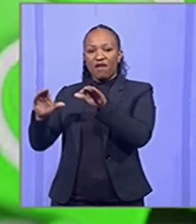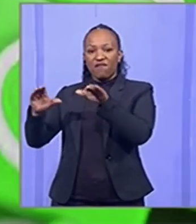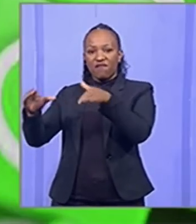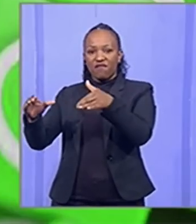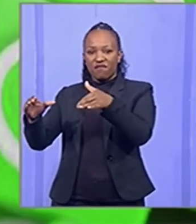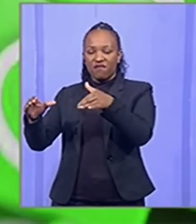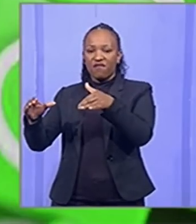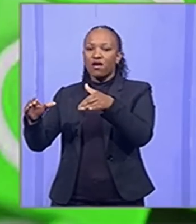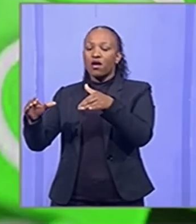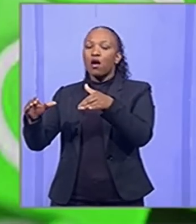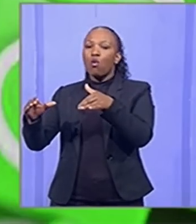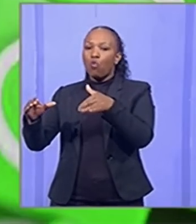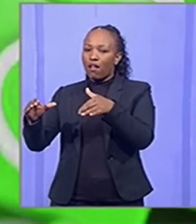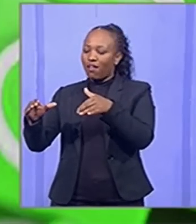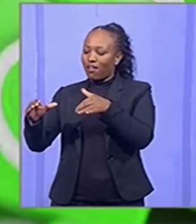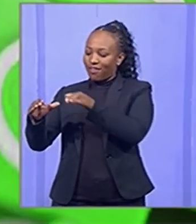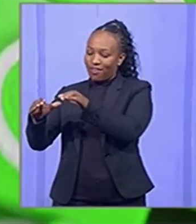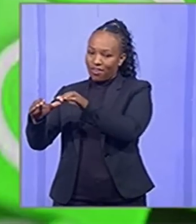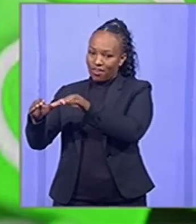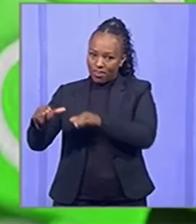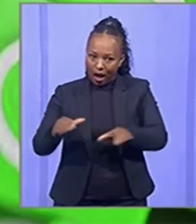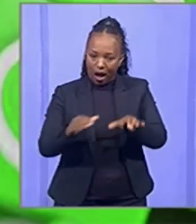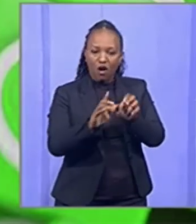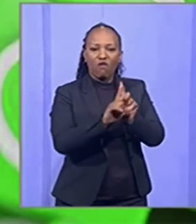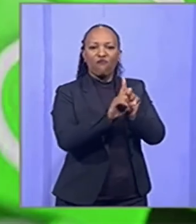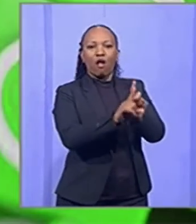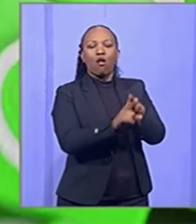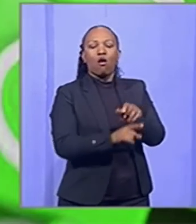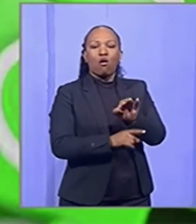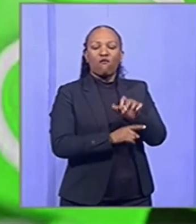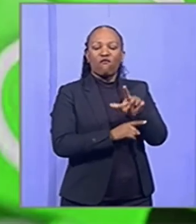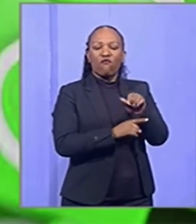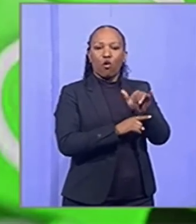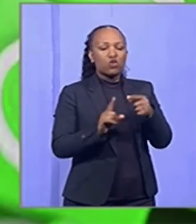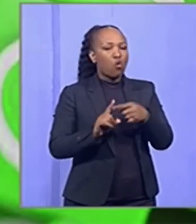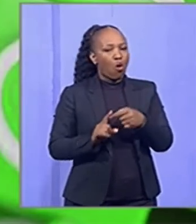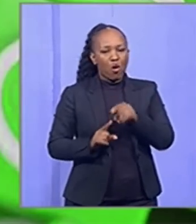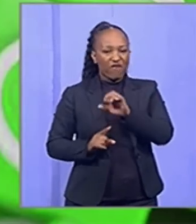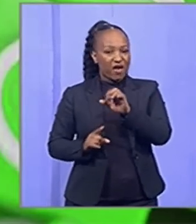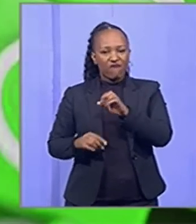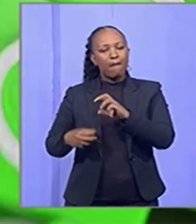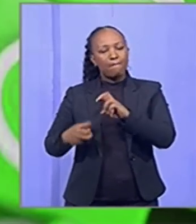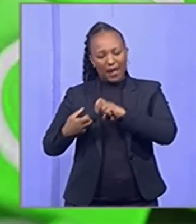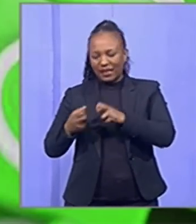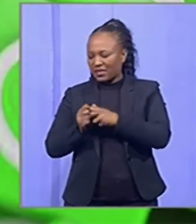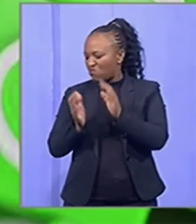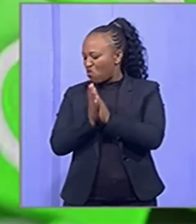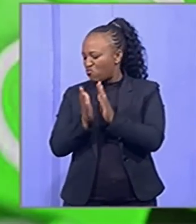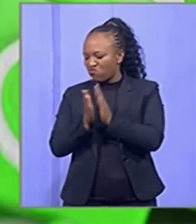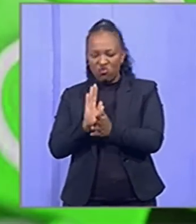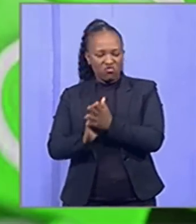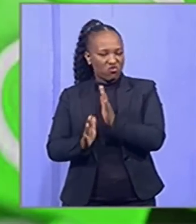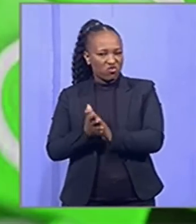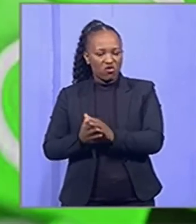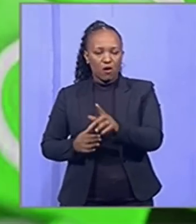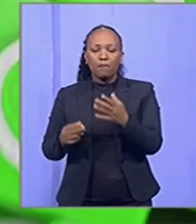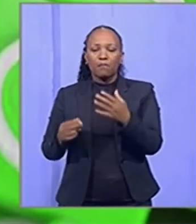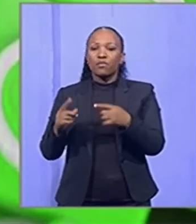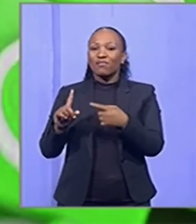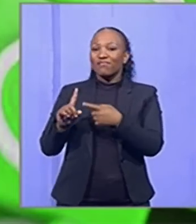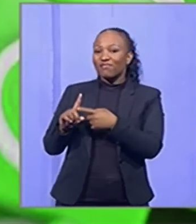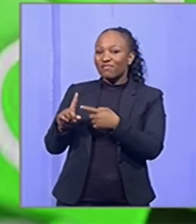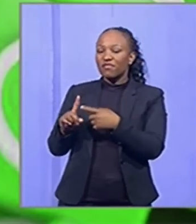tsamaya le Floyd EFF e tlo bona mathata beanong yo ge e le go itokolla ga morena Floyd Shivambu